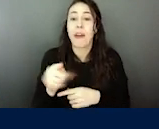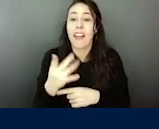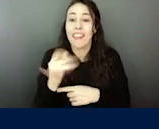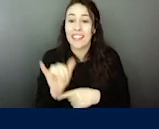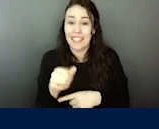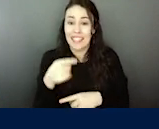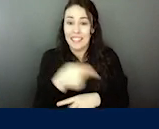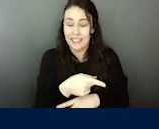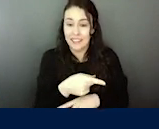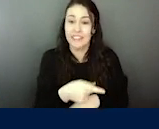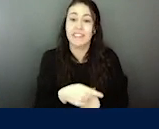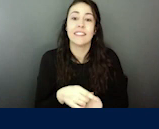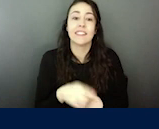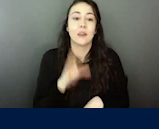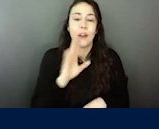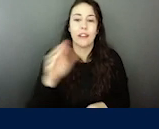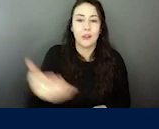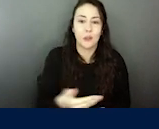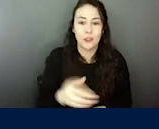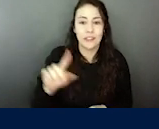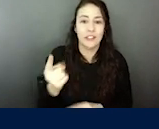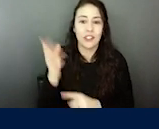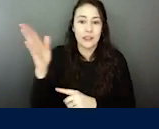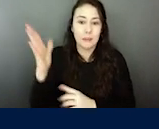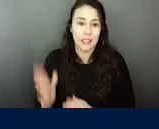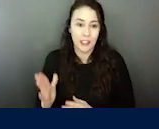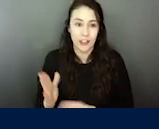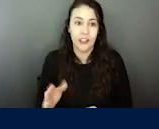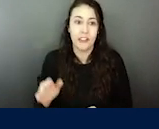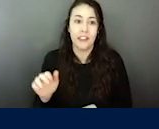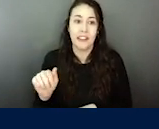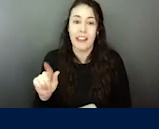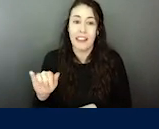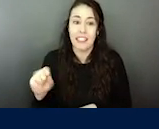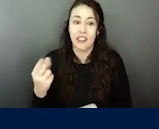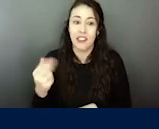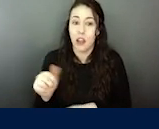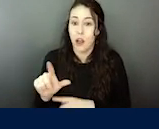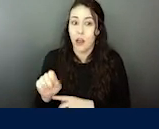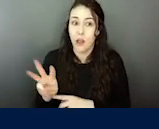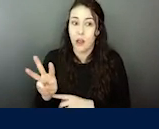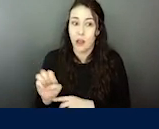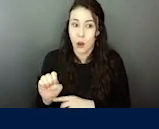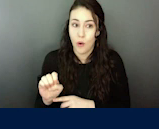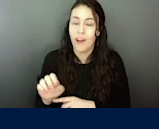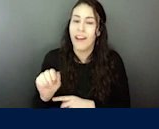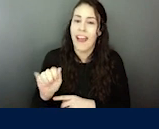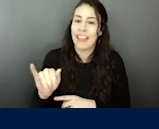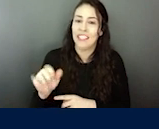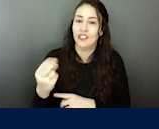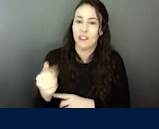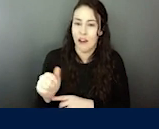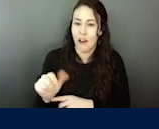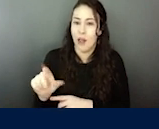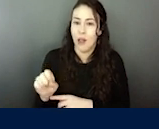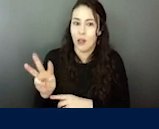speaker of the day, Dr. Aisha Lowe, Vice Chancellor for Educational Services and Support at the California Community